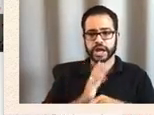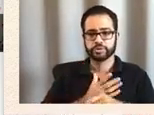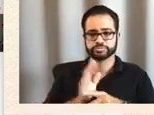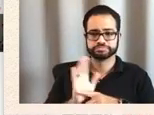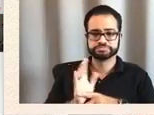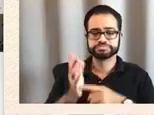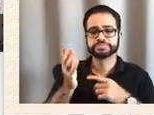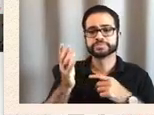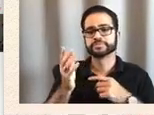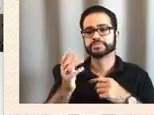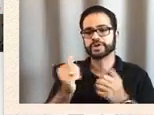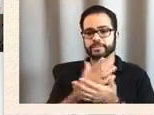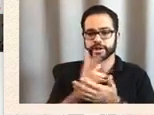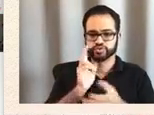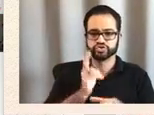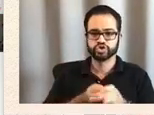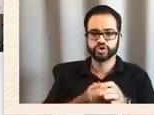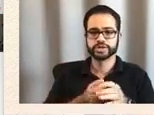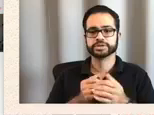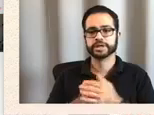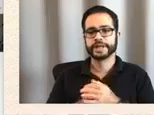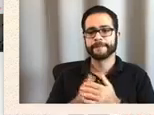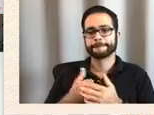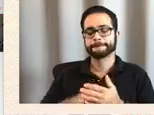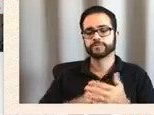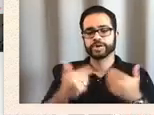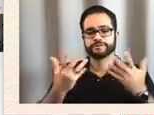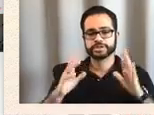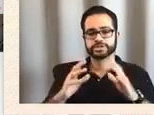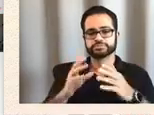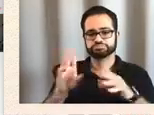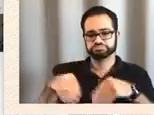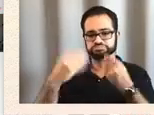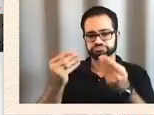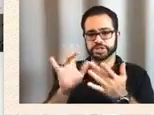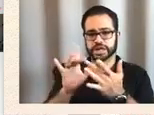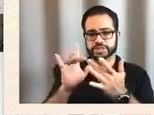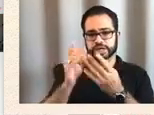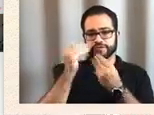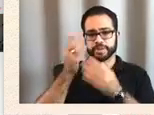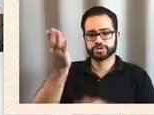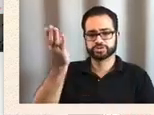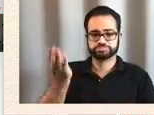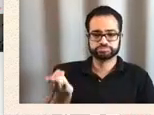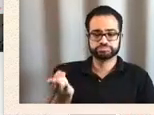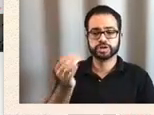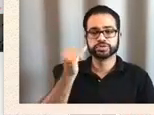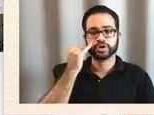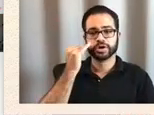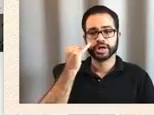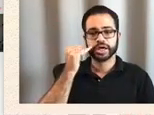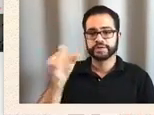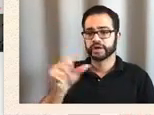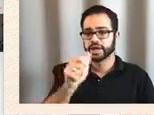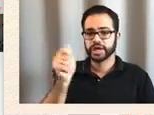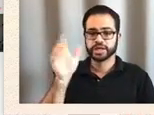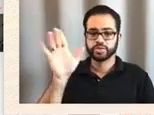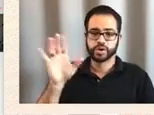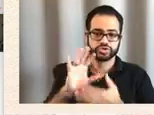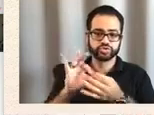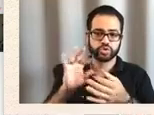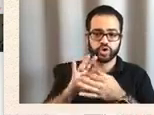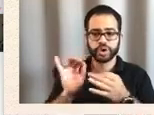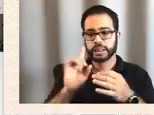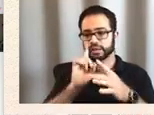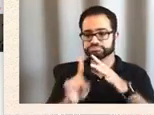in. We have offered our contact information, so if anyone's story kind of spoke out to you, if you